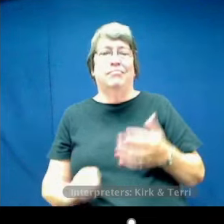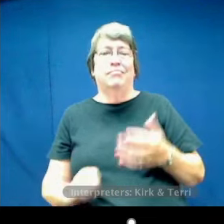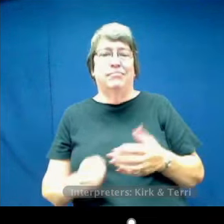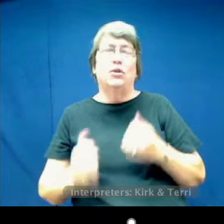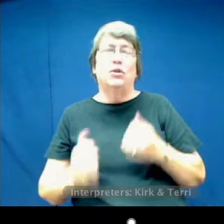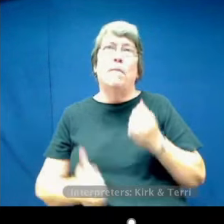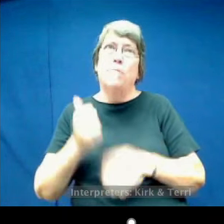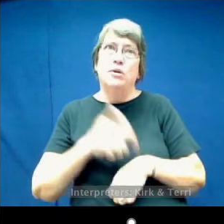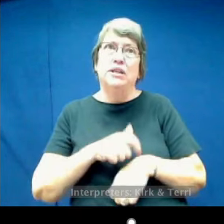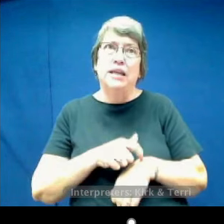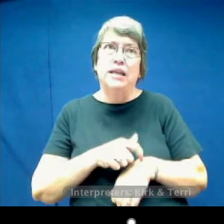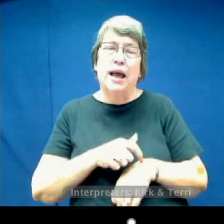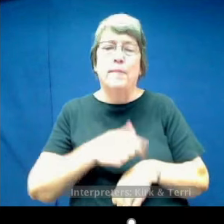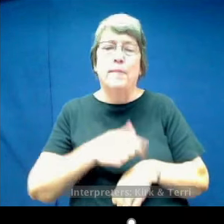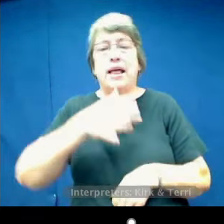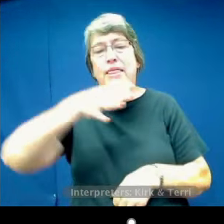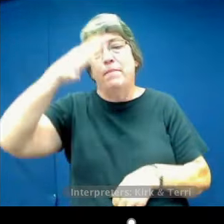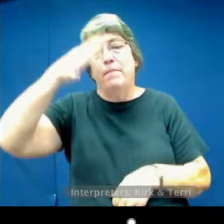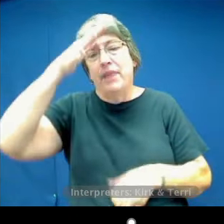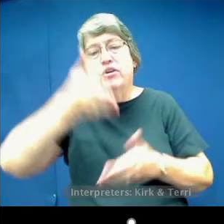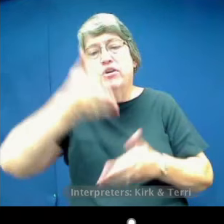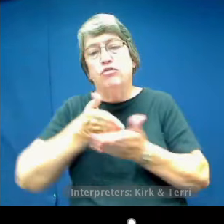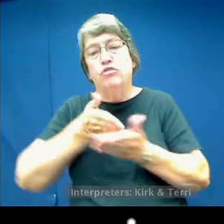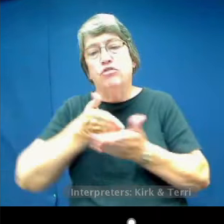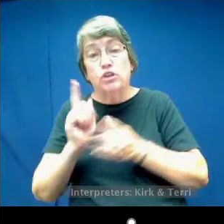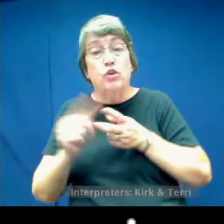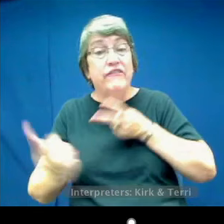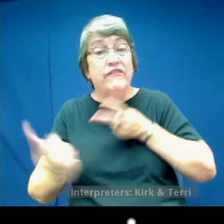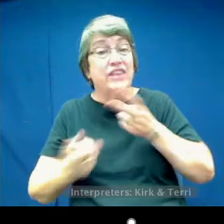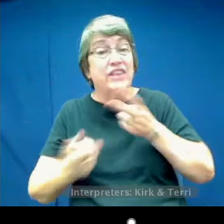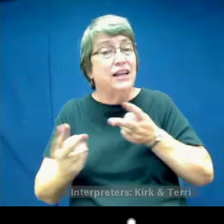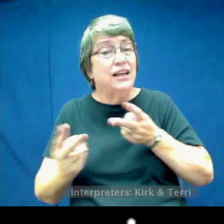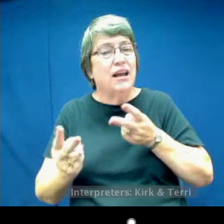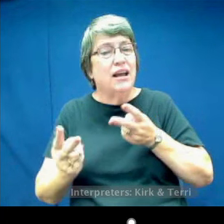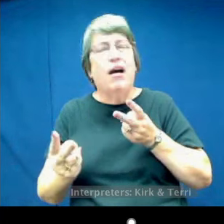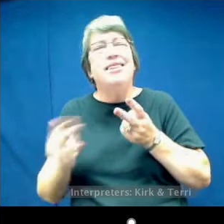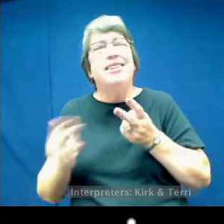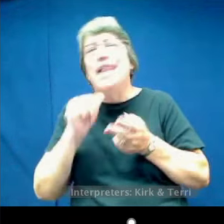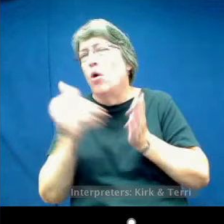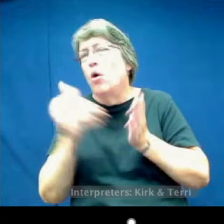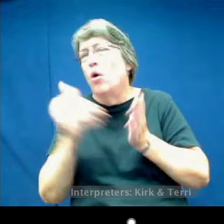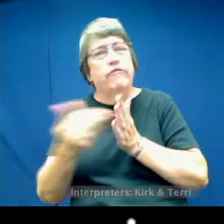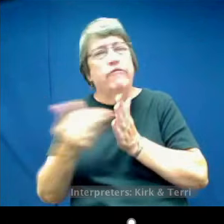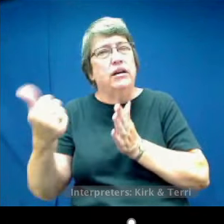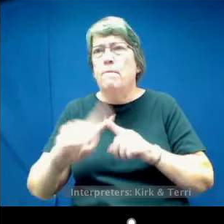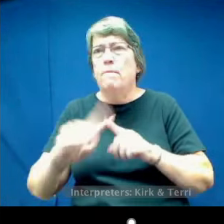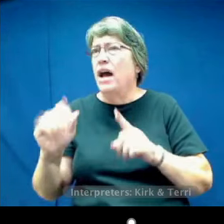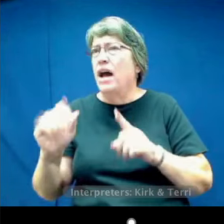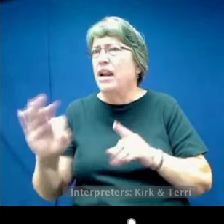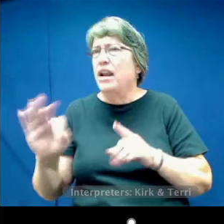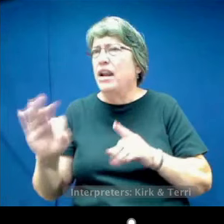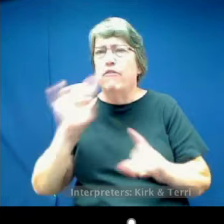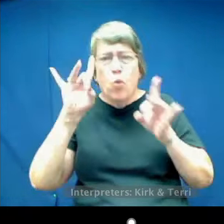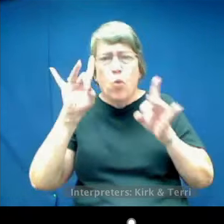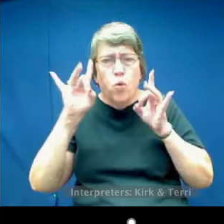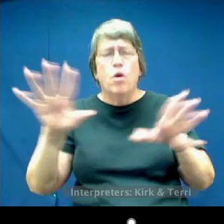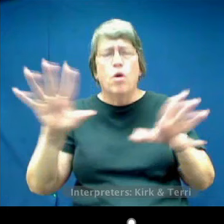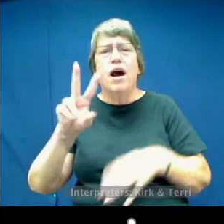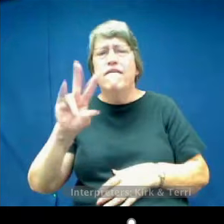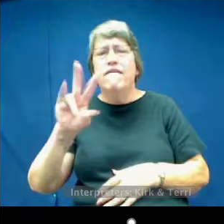generally, a parent's right to visit with their child is not going to be denied, but if there has been violence, if there has been